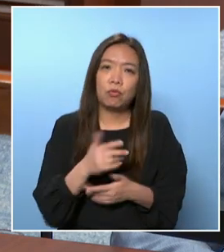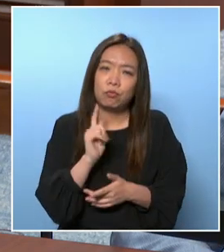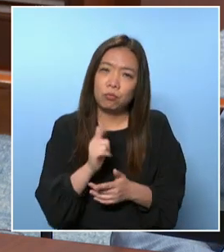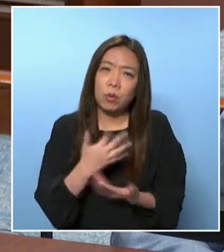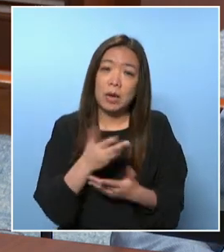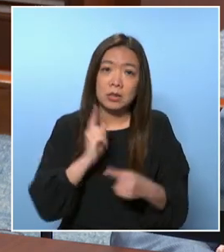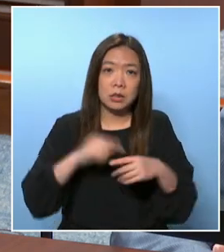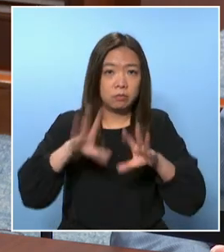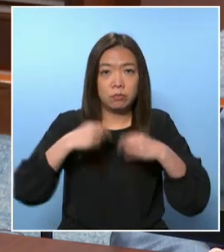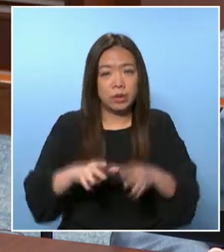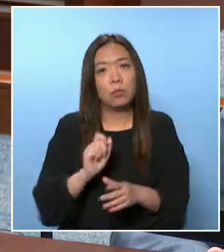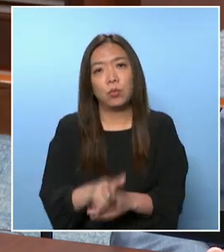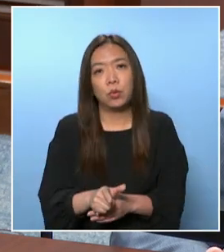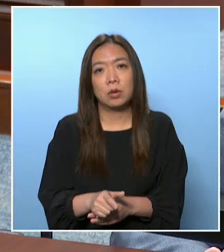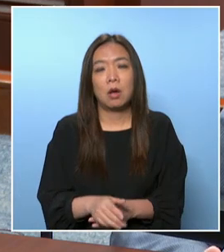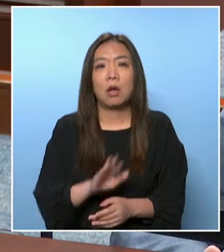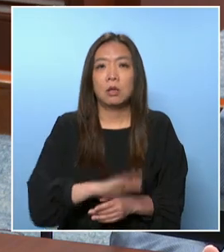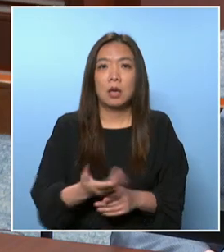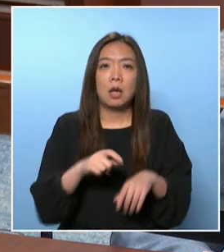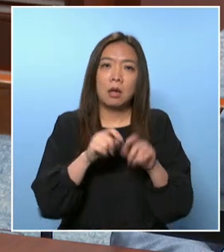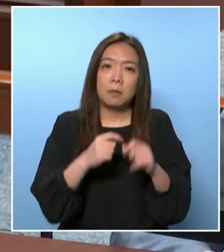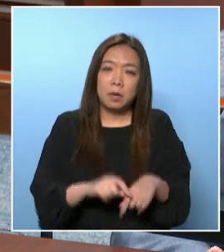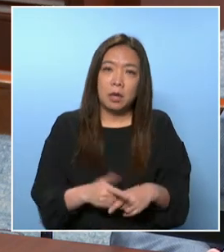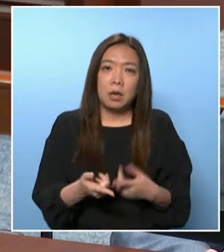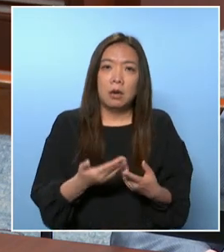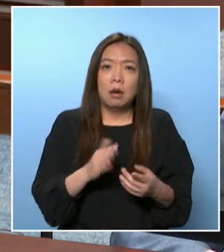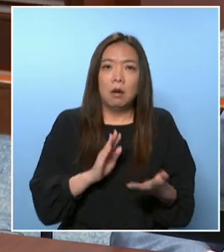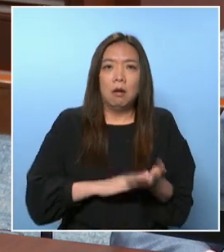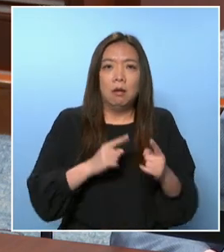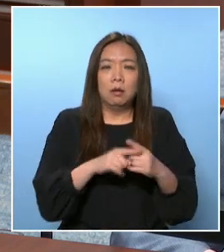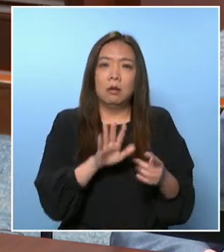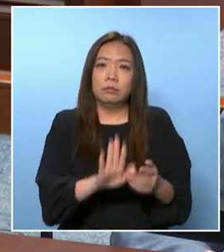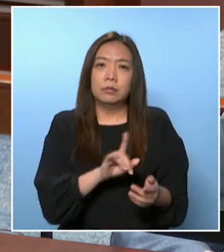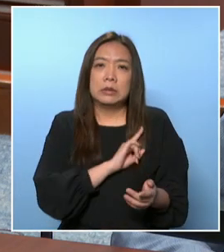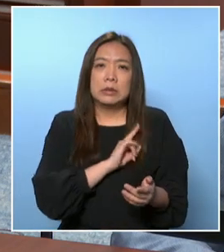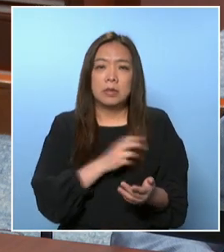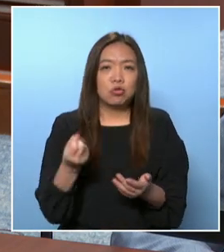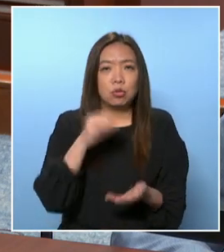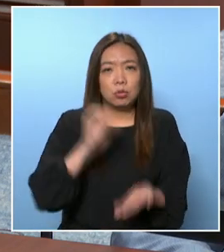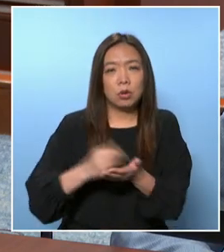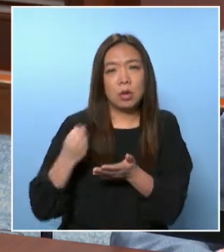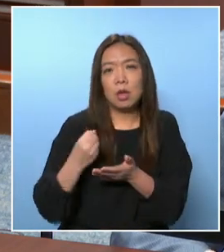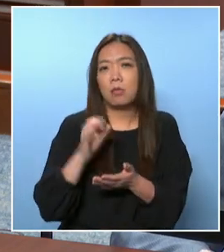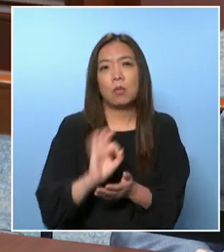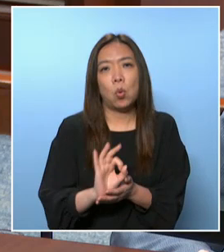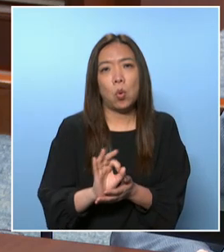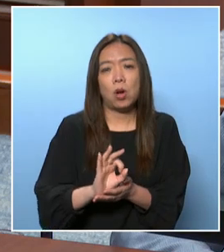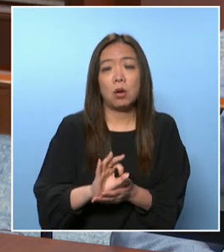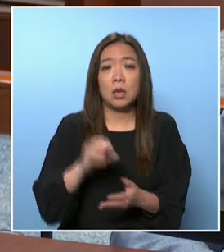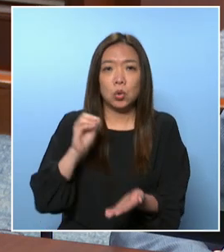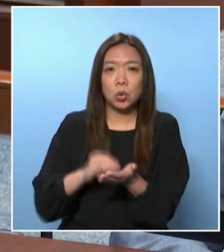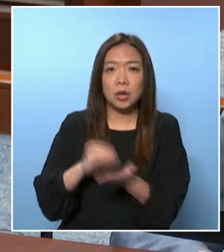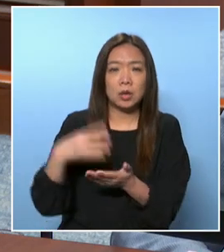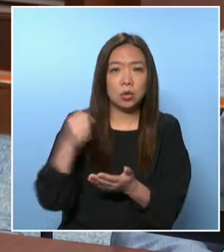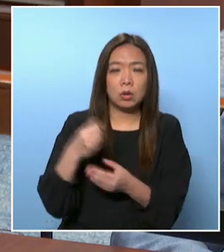these patients are in utter agony, and there is no hope, and it is in an irreversible condition. And